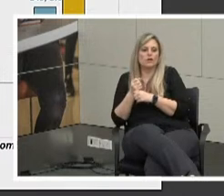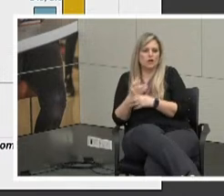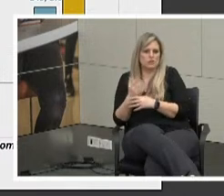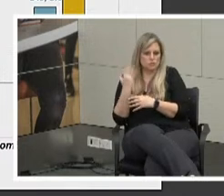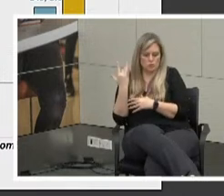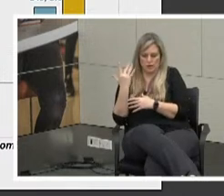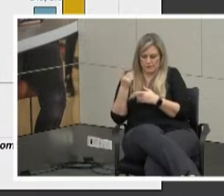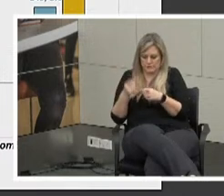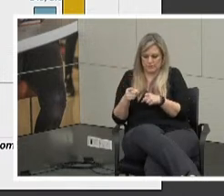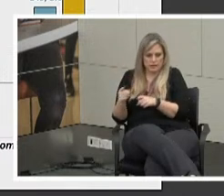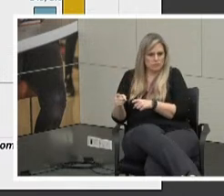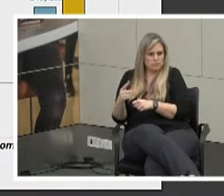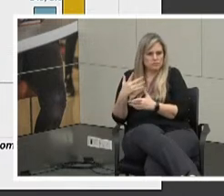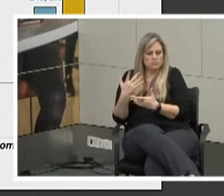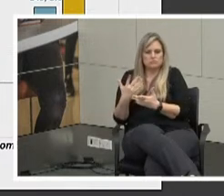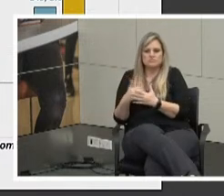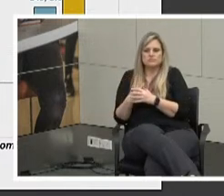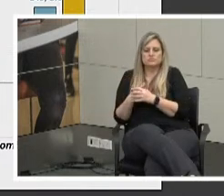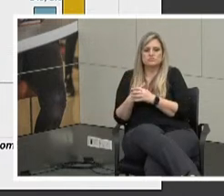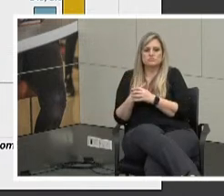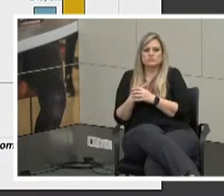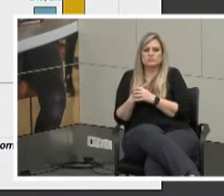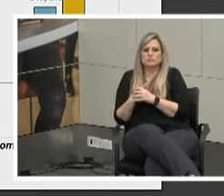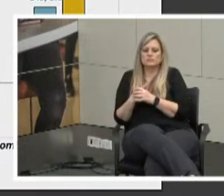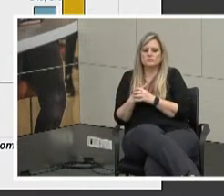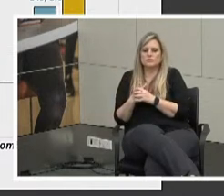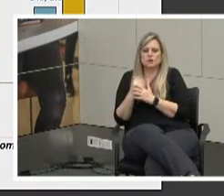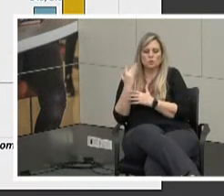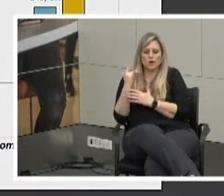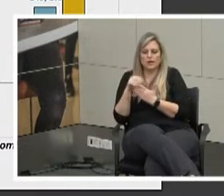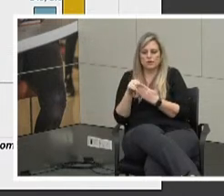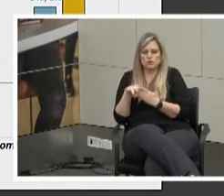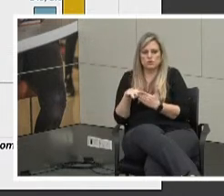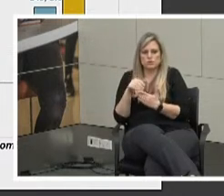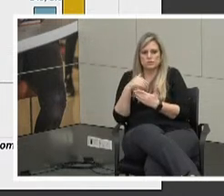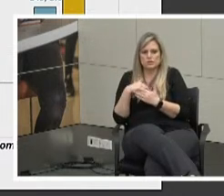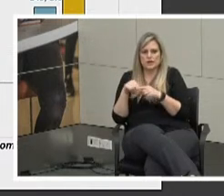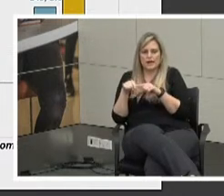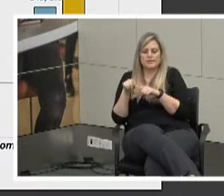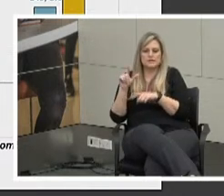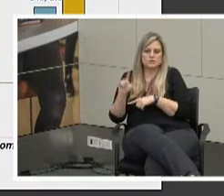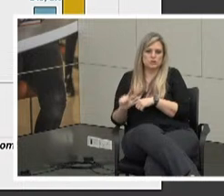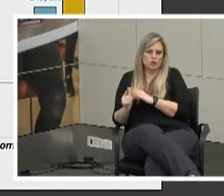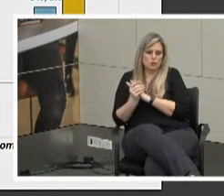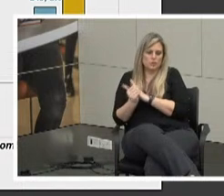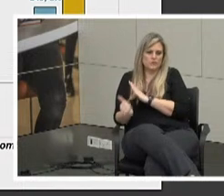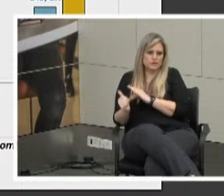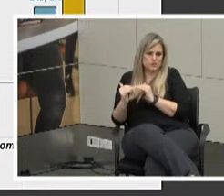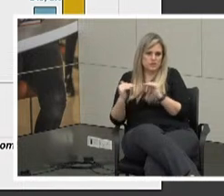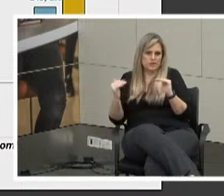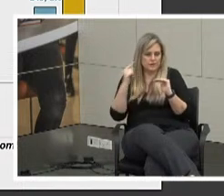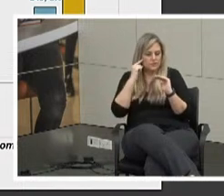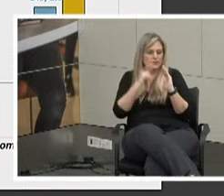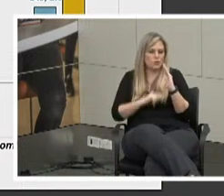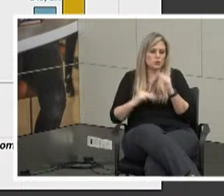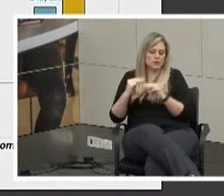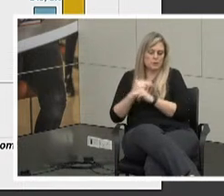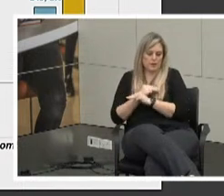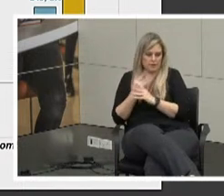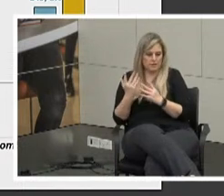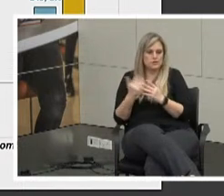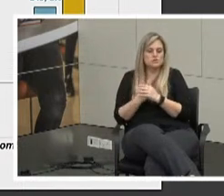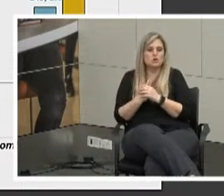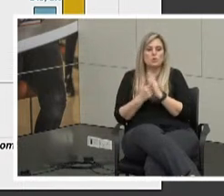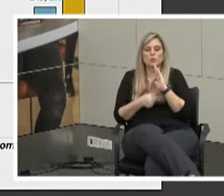students are um not our our students are at this low proficiency level in reading and math and